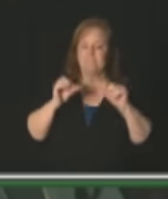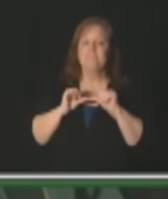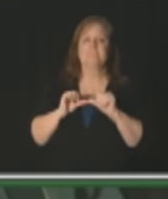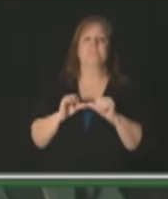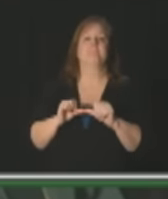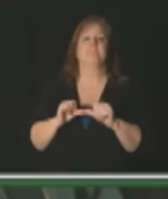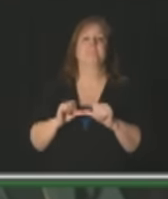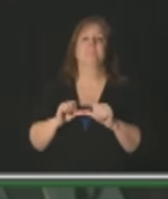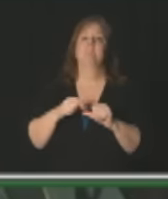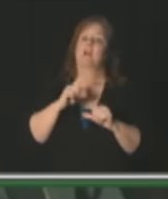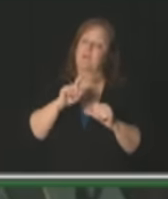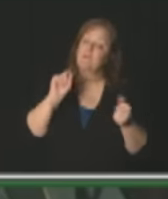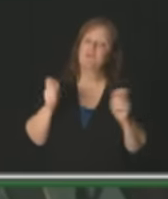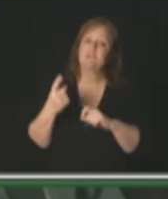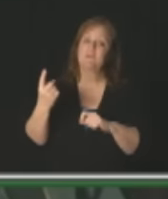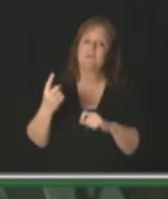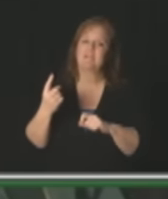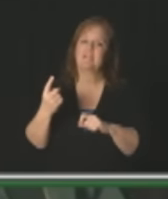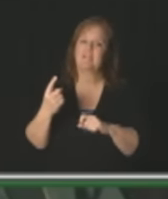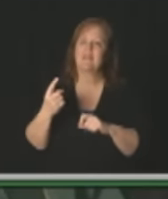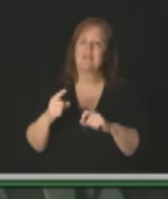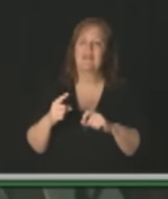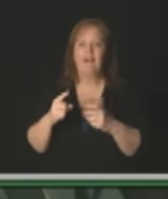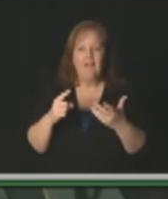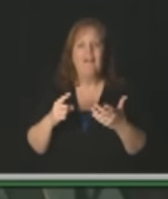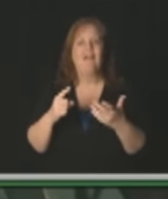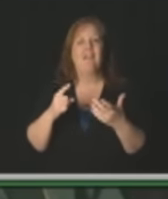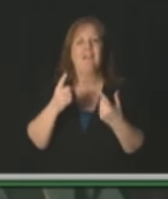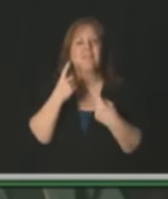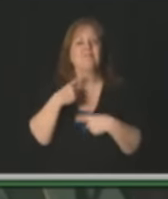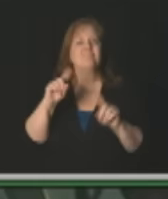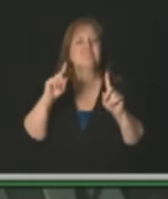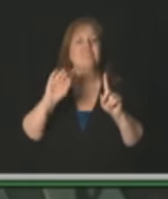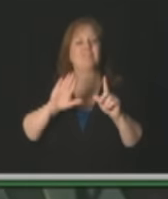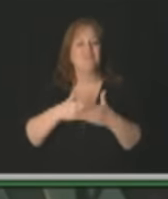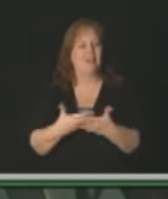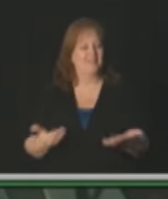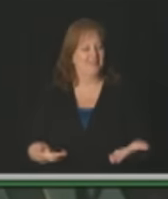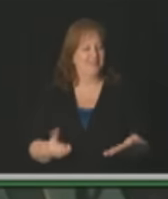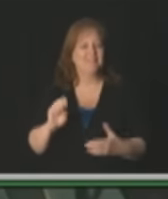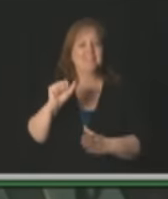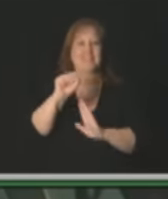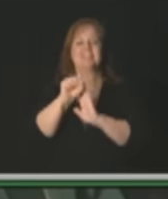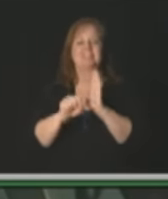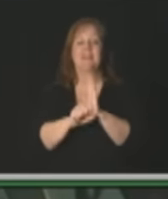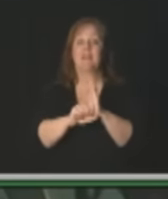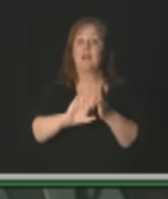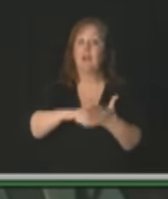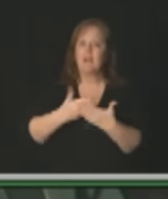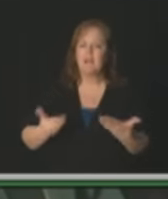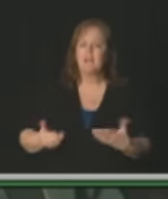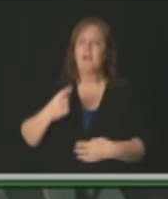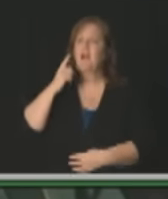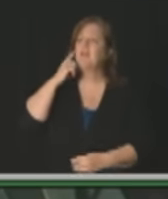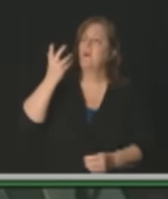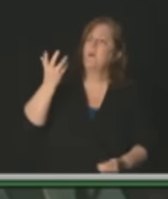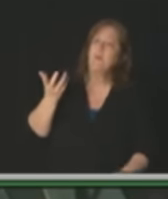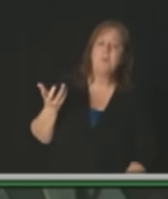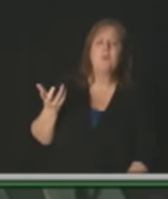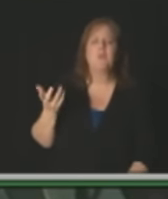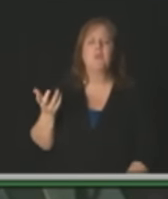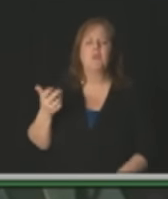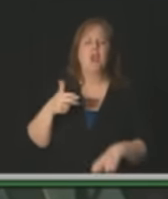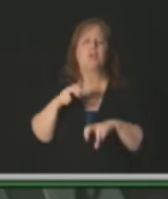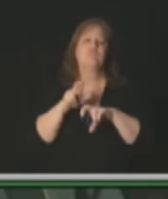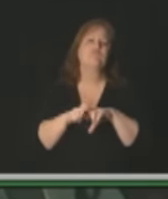change something, and that's how I found myself at Sac State. And when I got here, I thought I was just going to